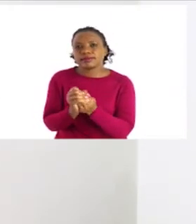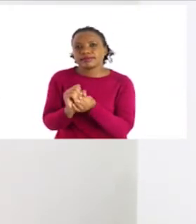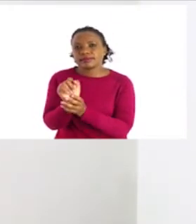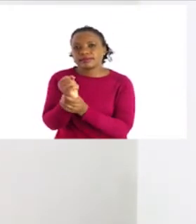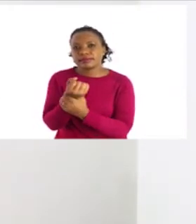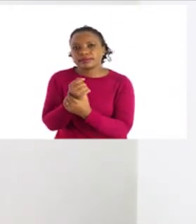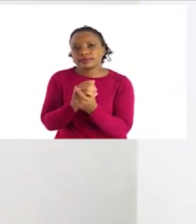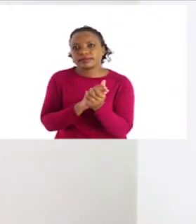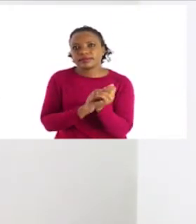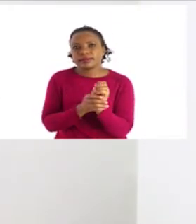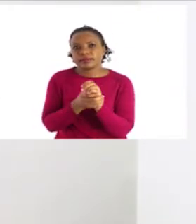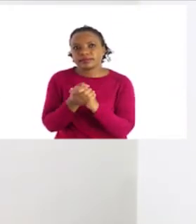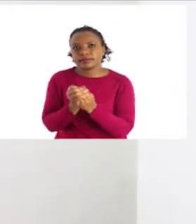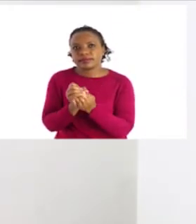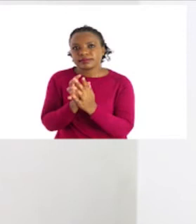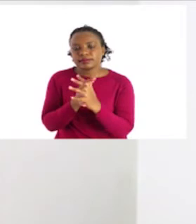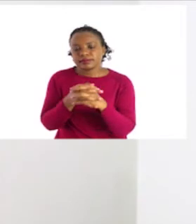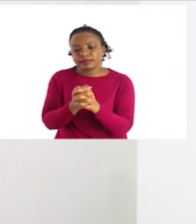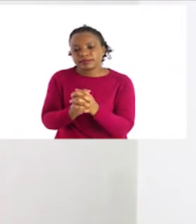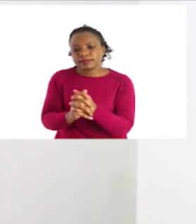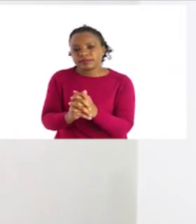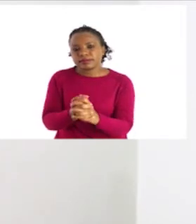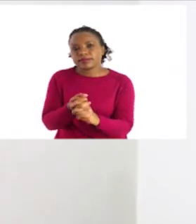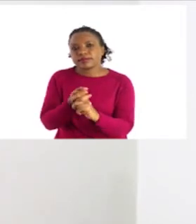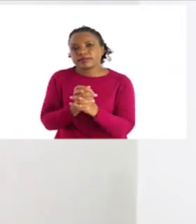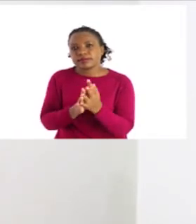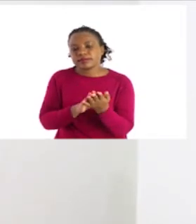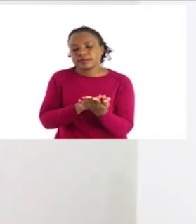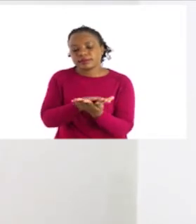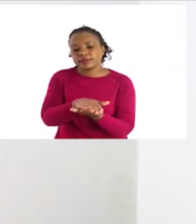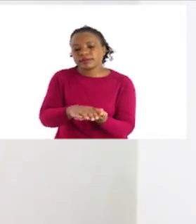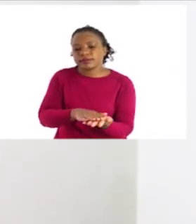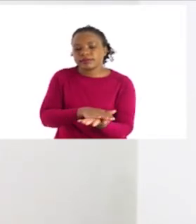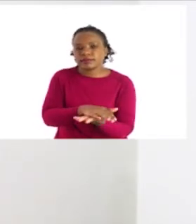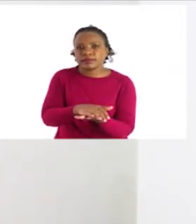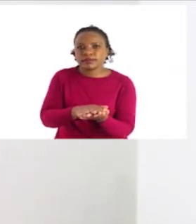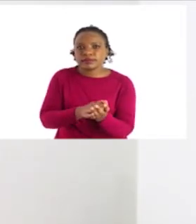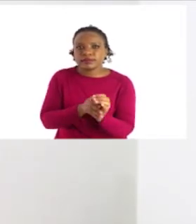go. In between our fingers, Chanel.